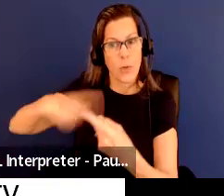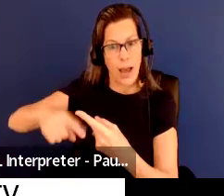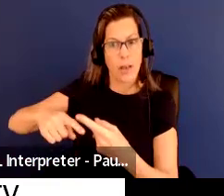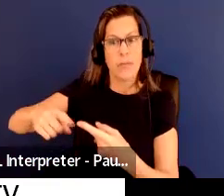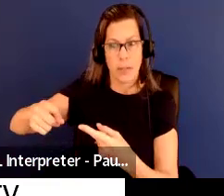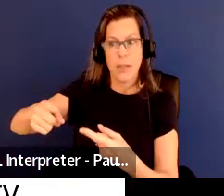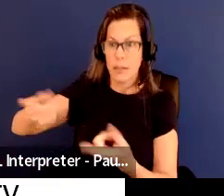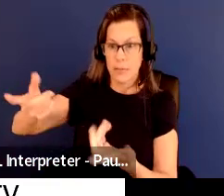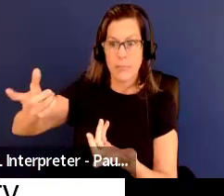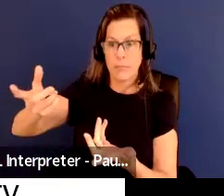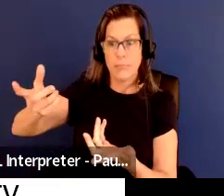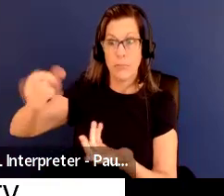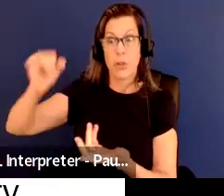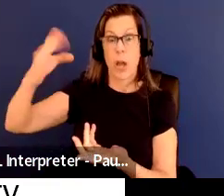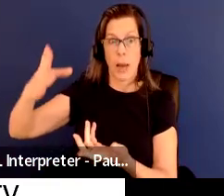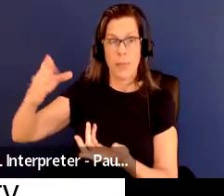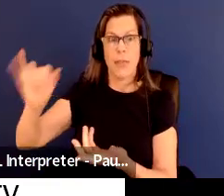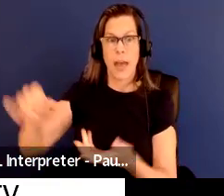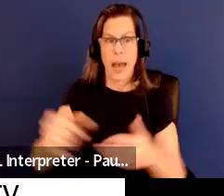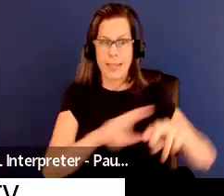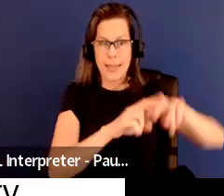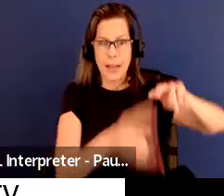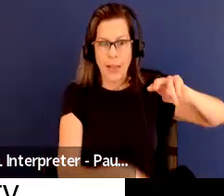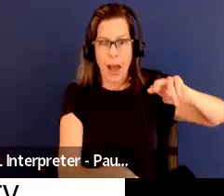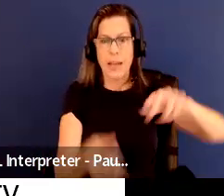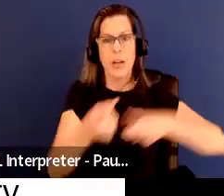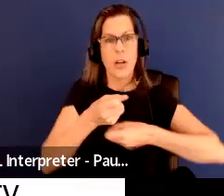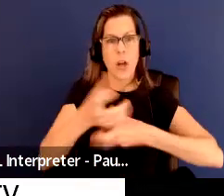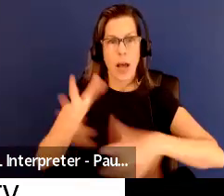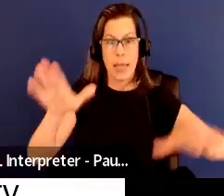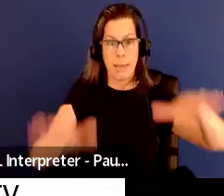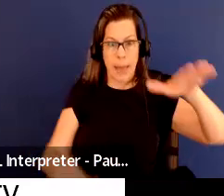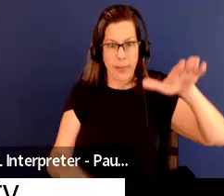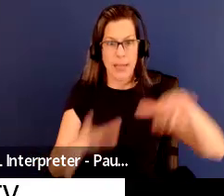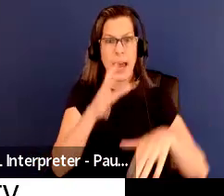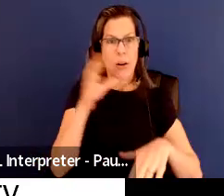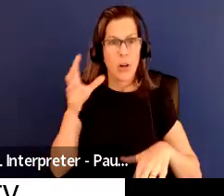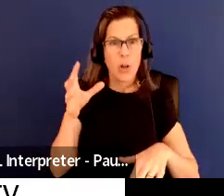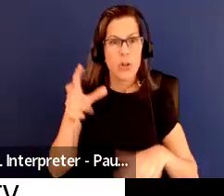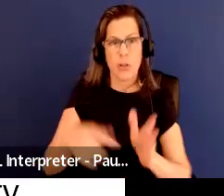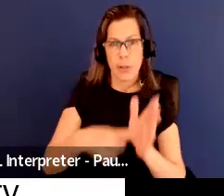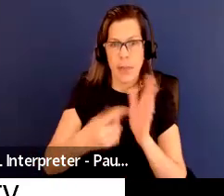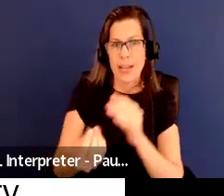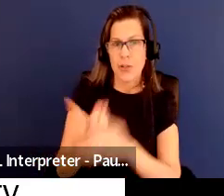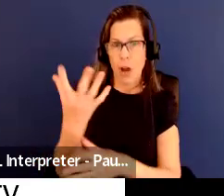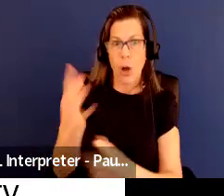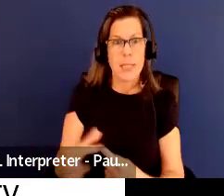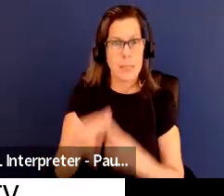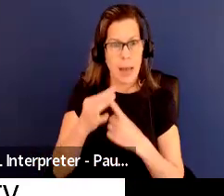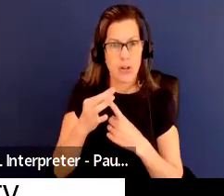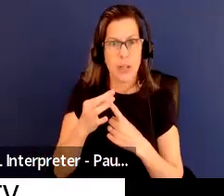decline in available labor has created a stark imbalance as agricultural demands grow, especially